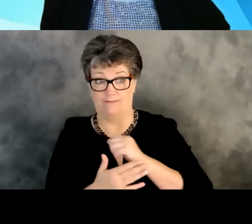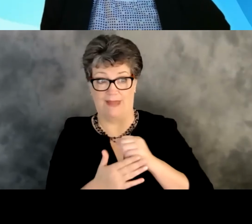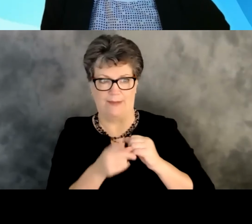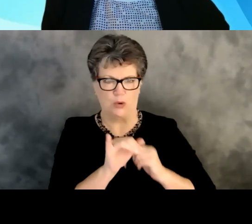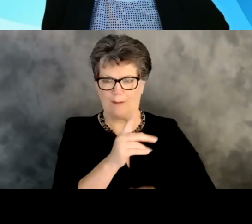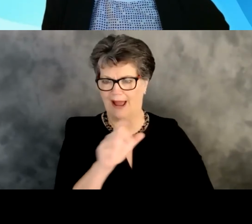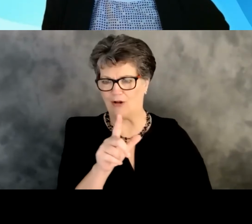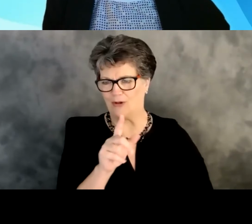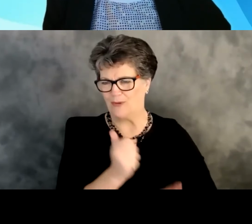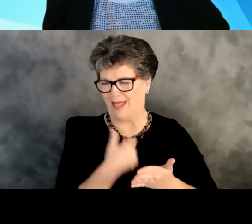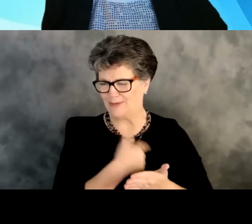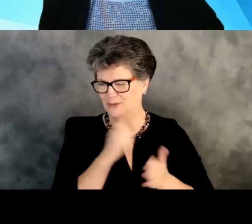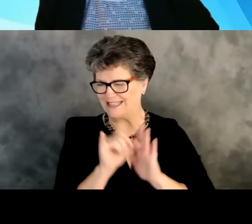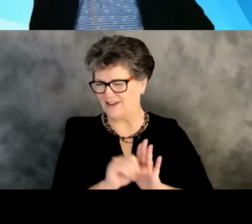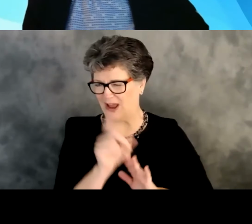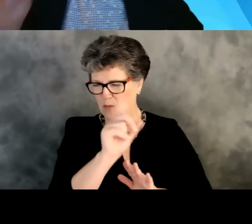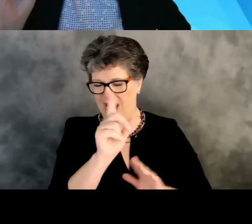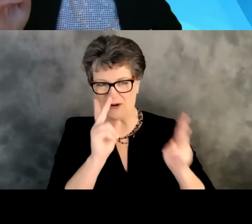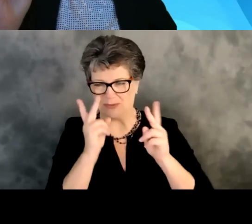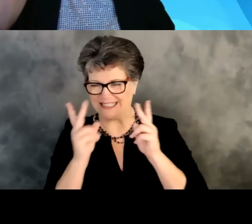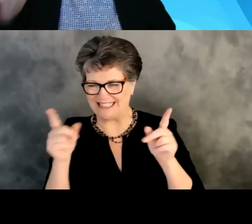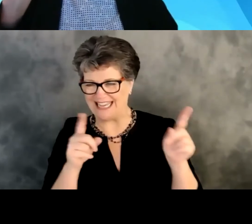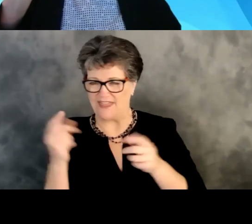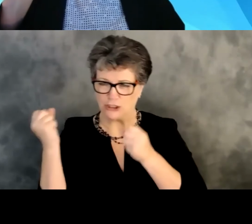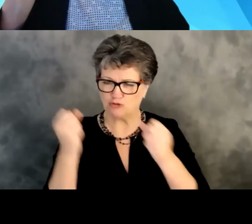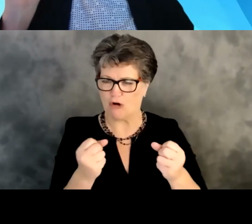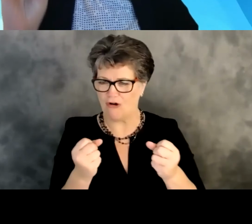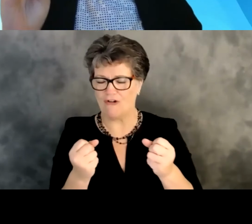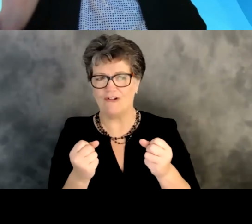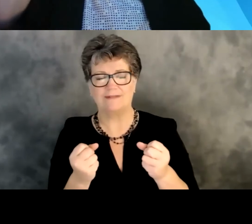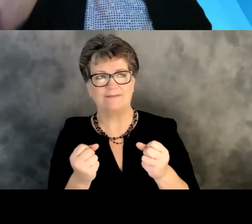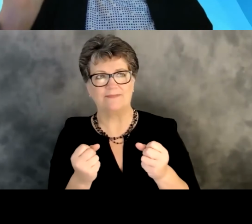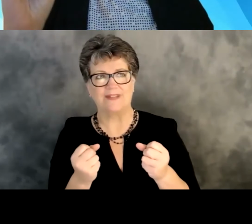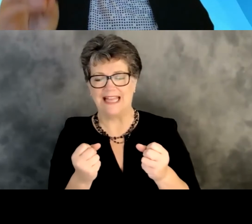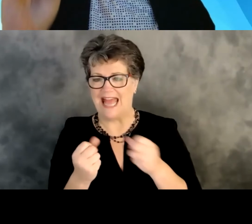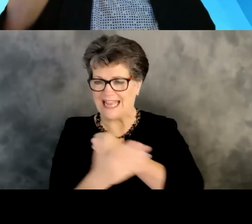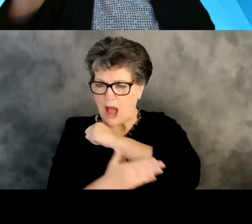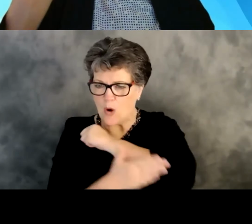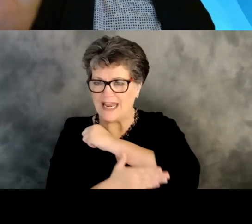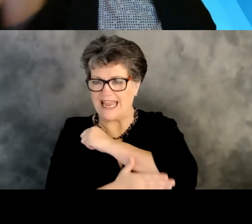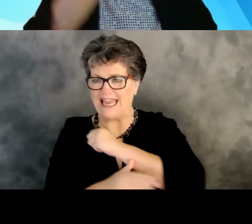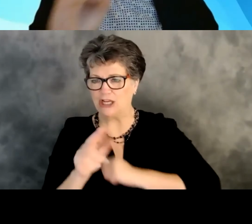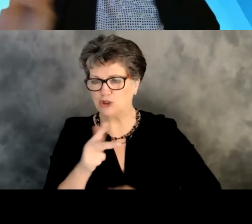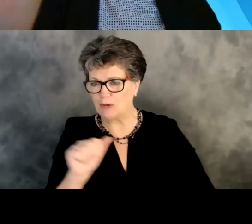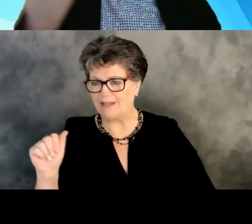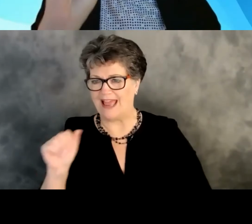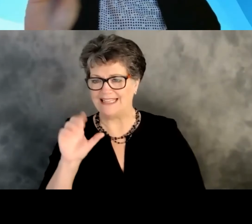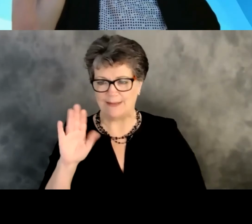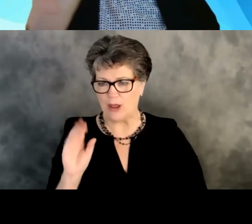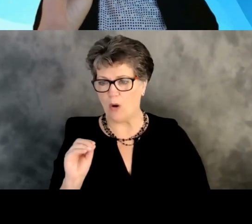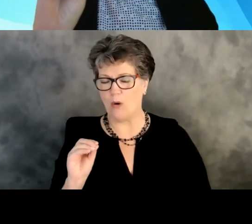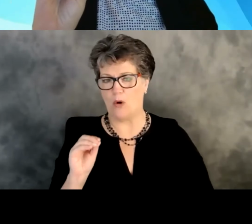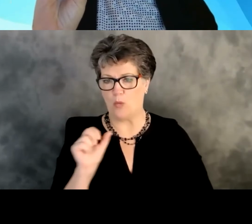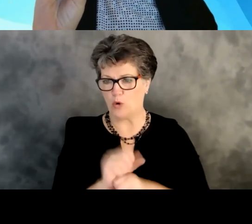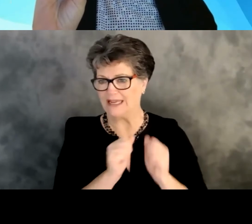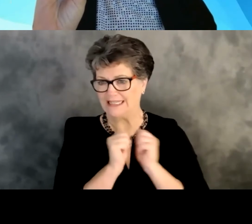would help us identify where we see that strong county, AAA, CBO working together